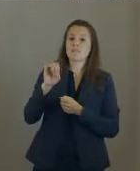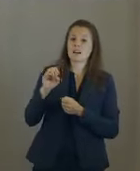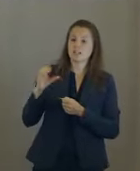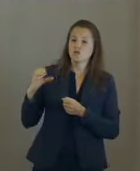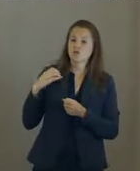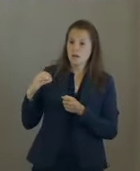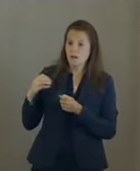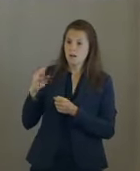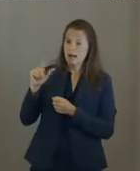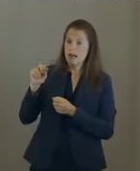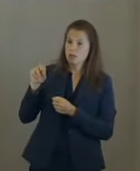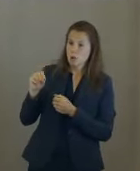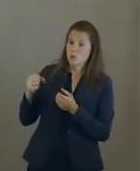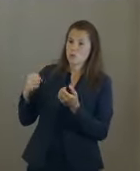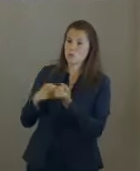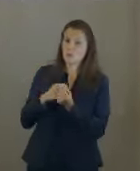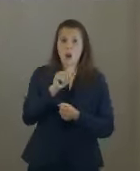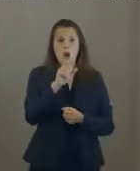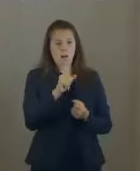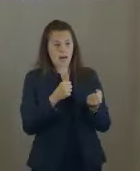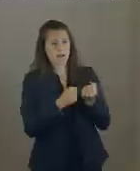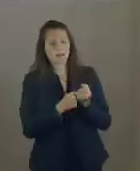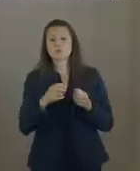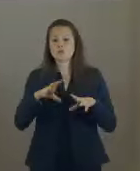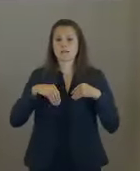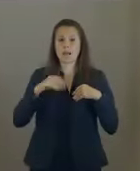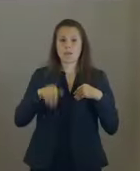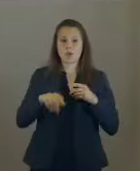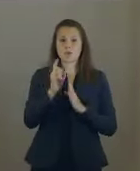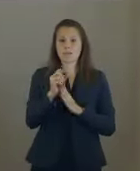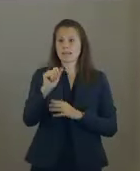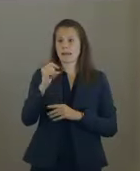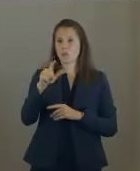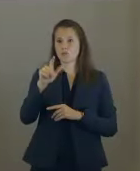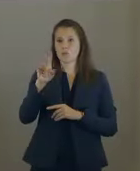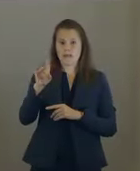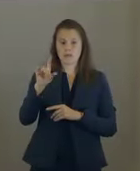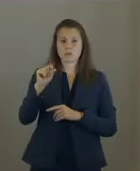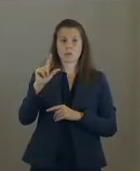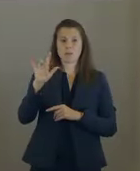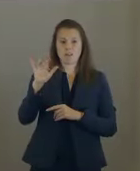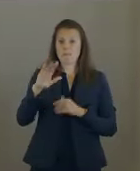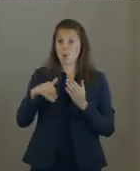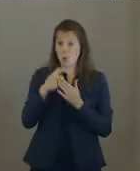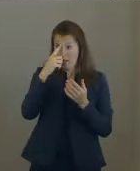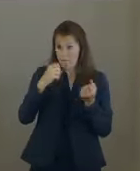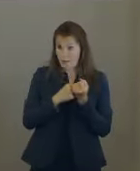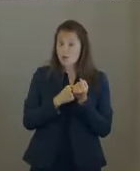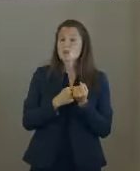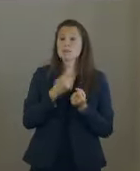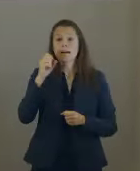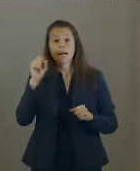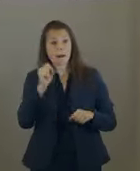by Secretary Laura to adopt the minutes of April 28th, 2025. All those in favor of the motion will say